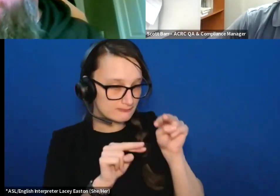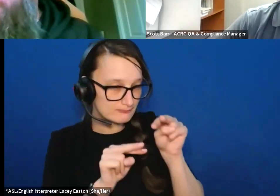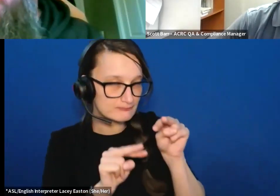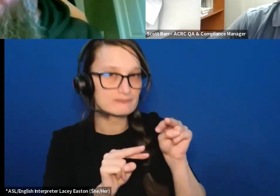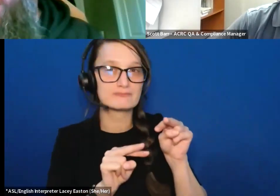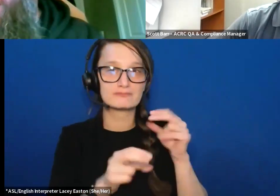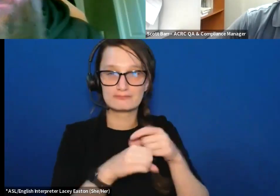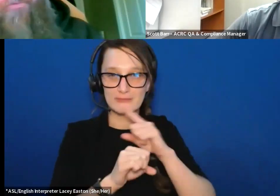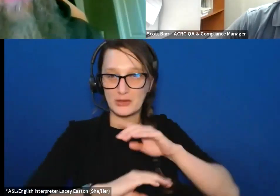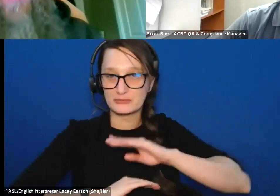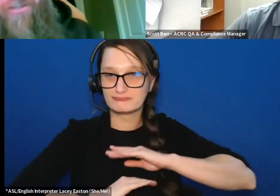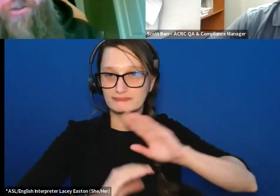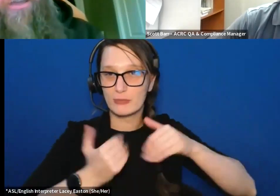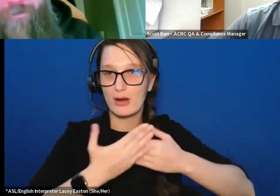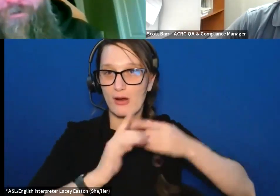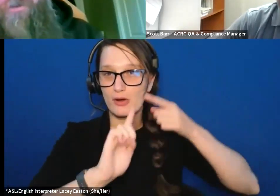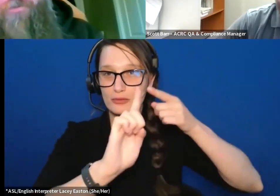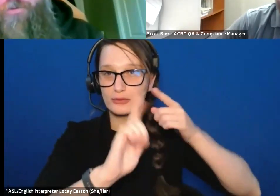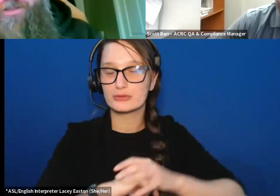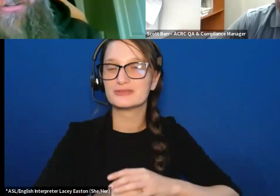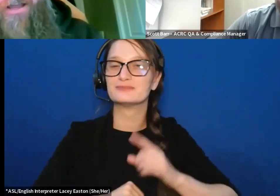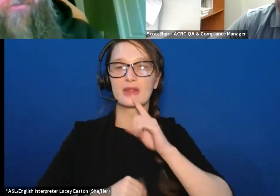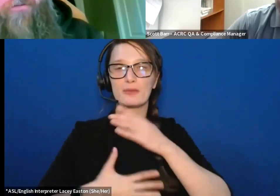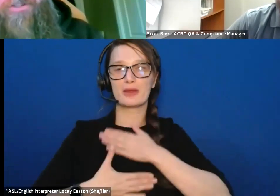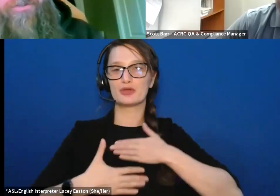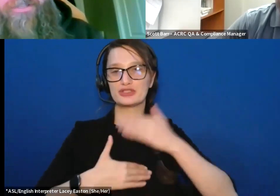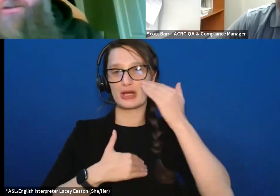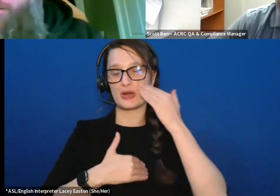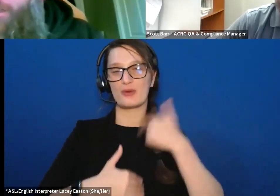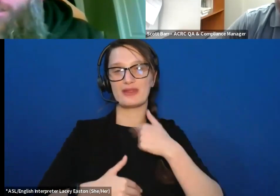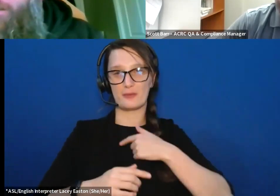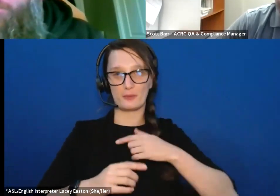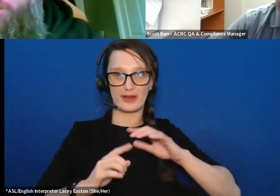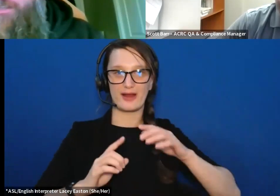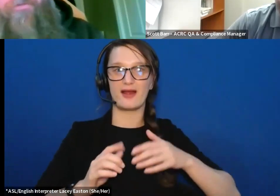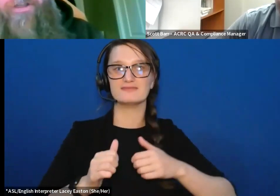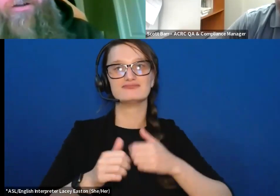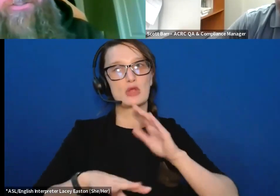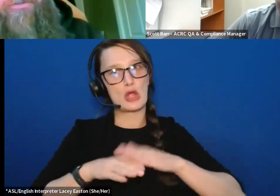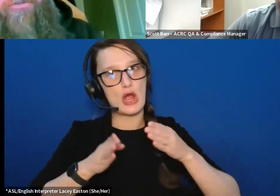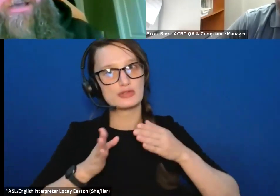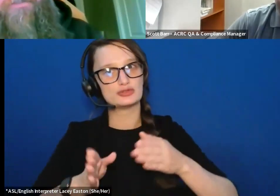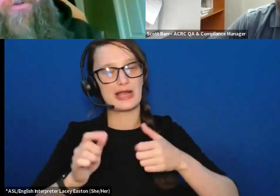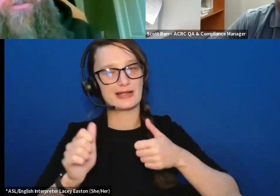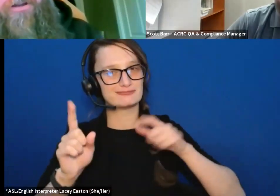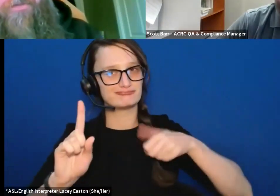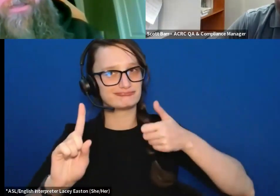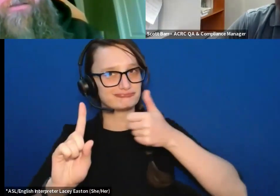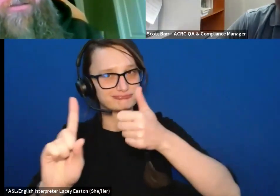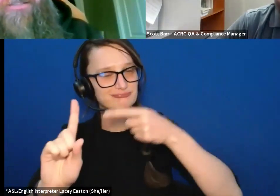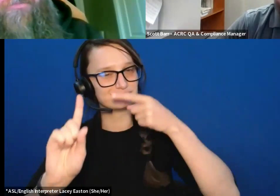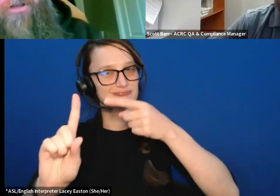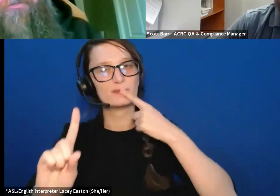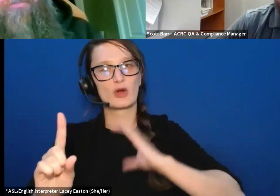our goals. And so I appreciate knowing that we're really on track for our regional center, and appreciate that we're bringing on 2 new staff as well that are going to